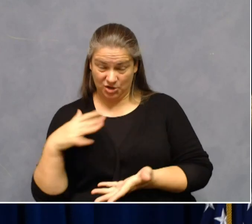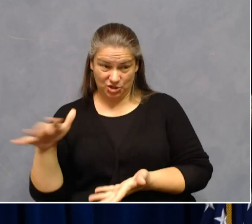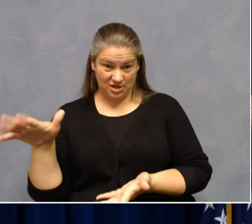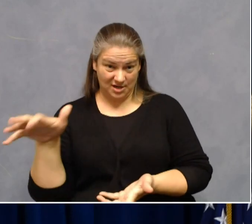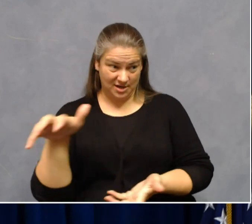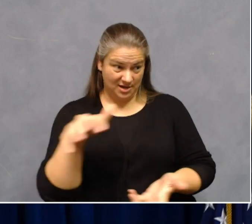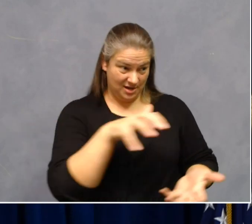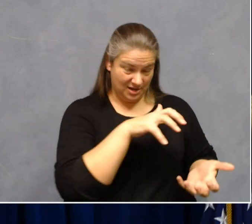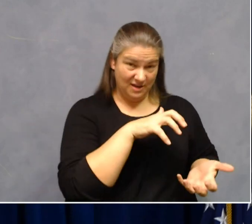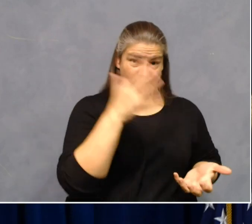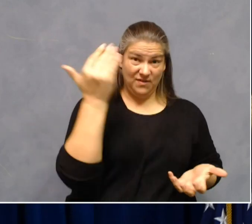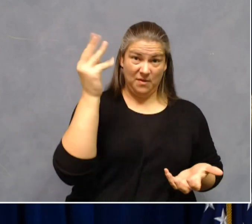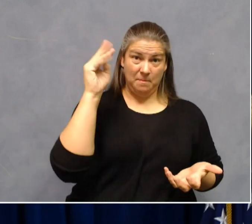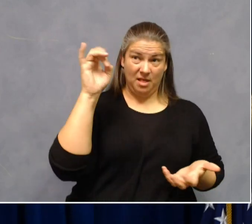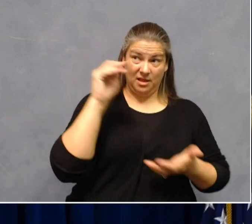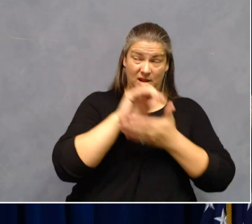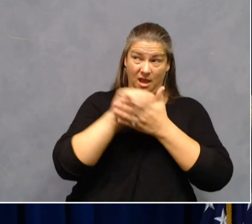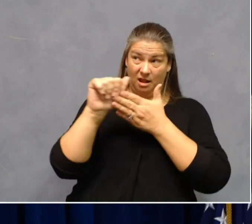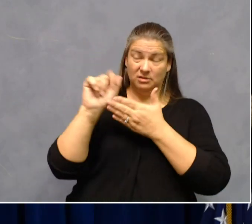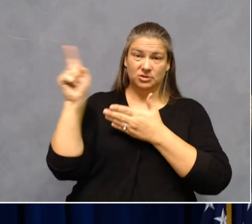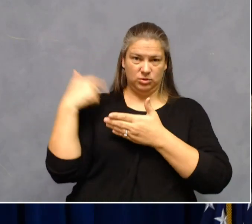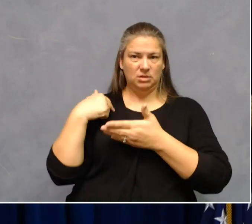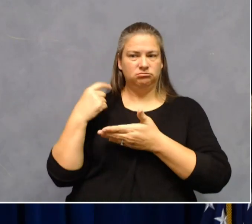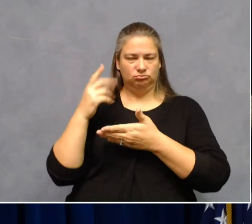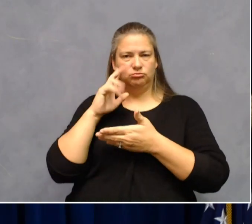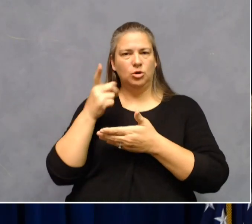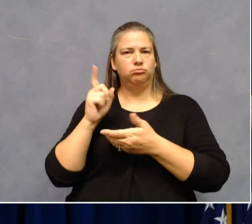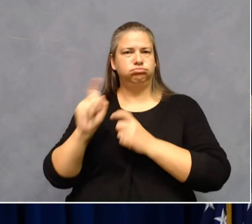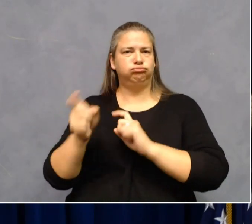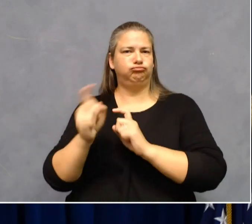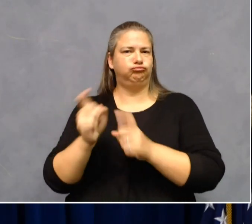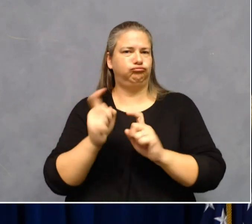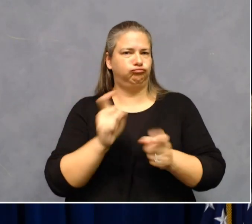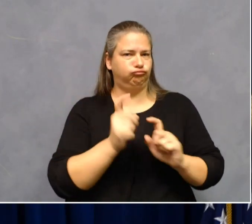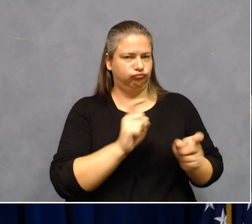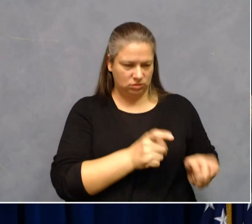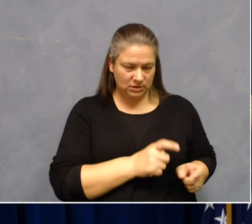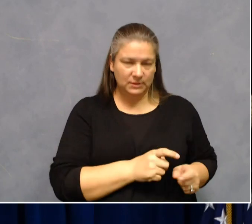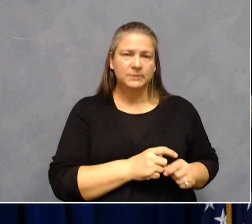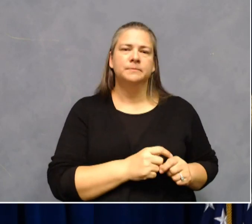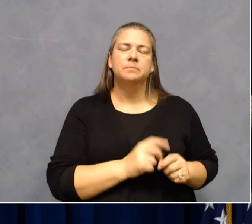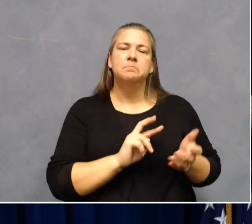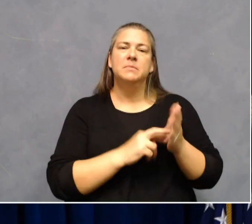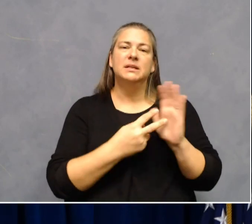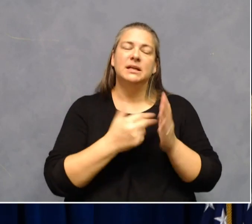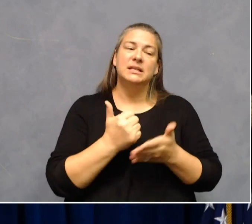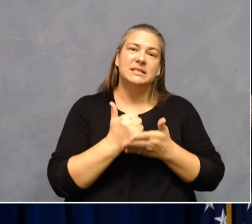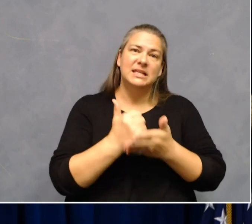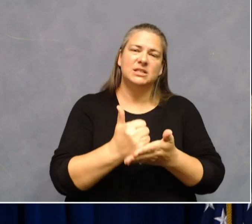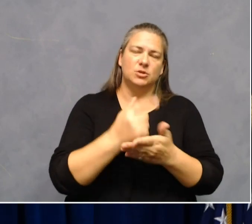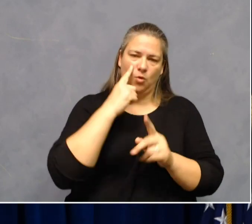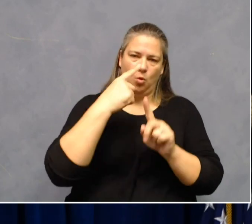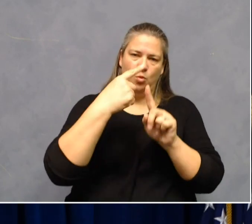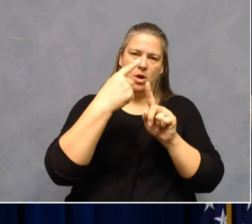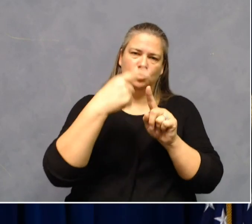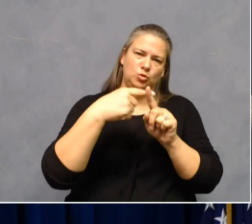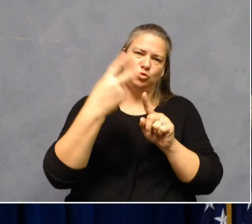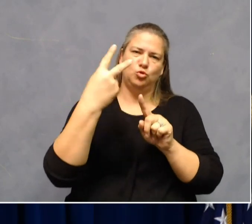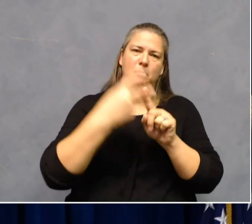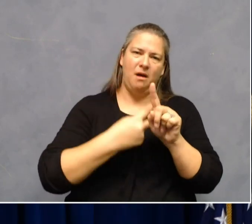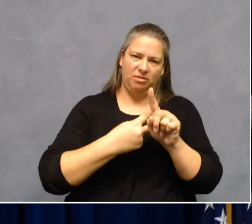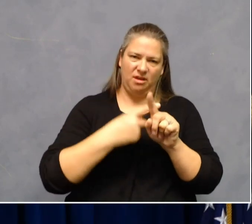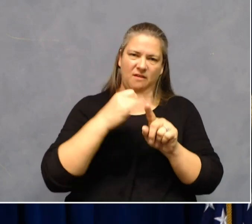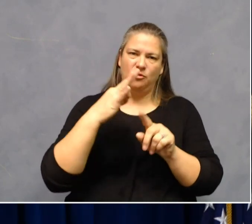million that we have allocated. This includes projected assistance for 1 to 2 months of future rent.